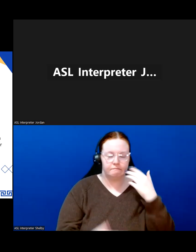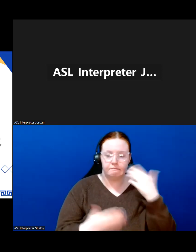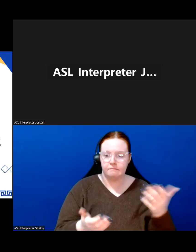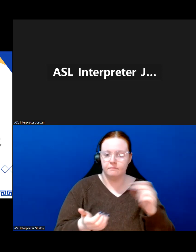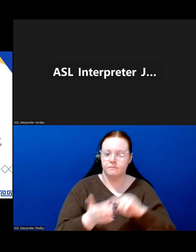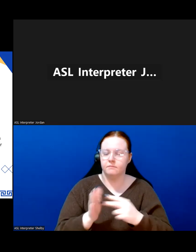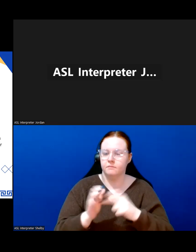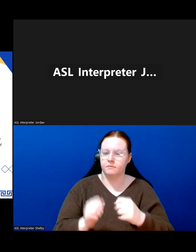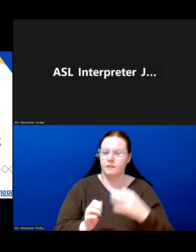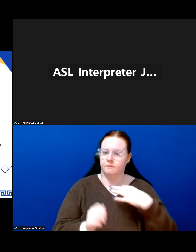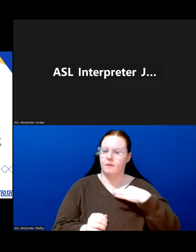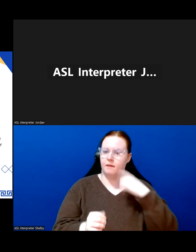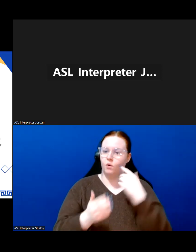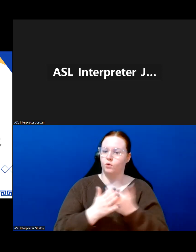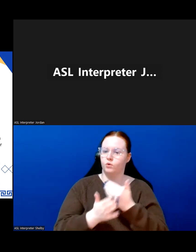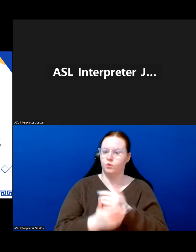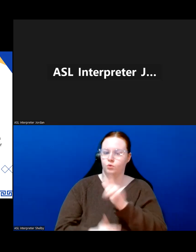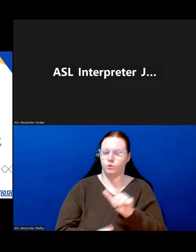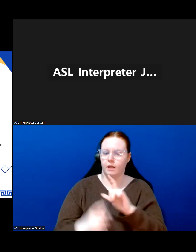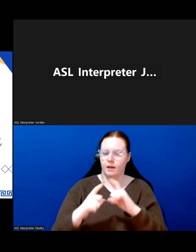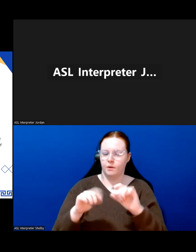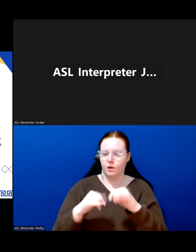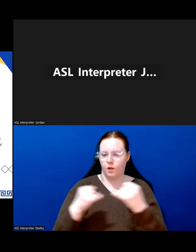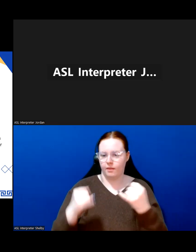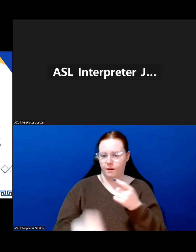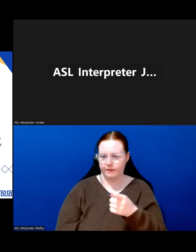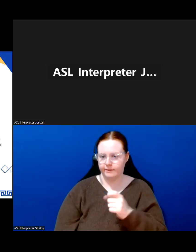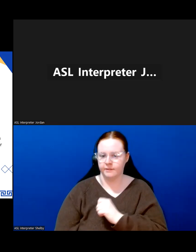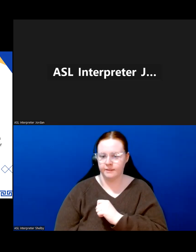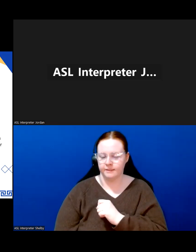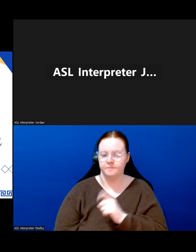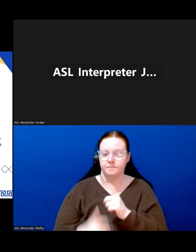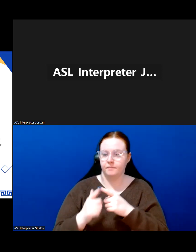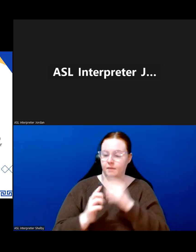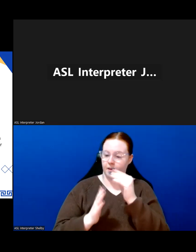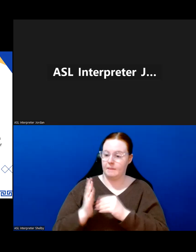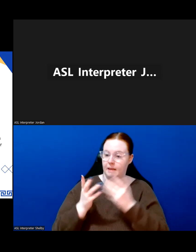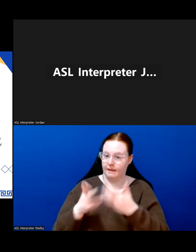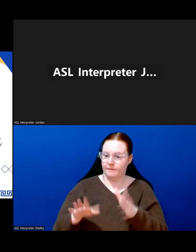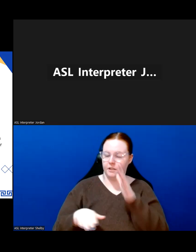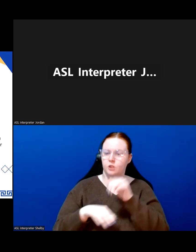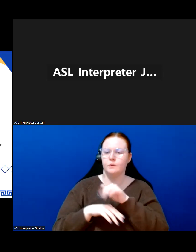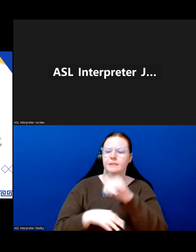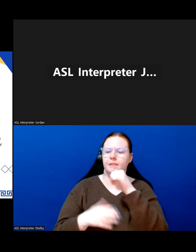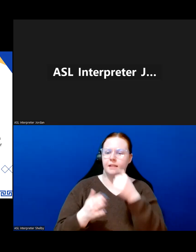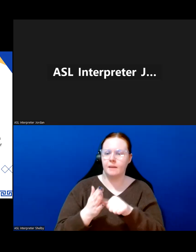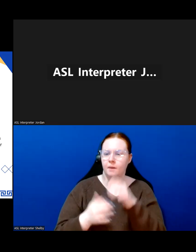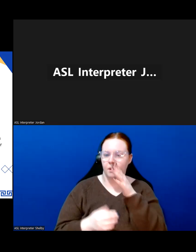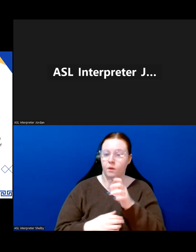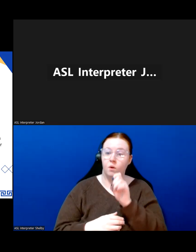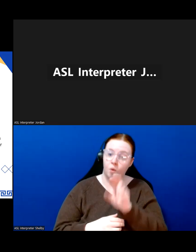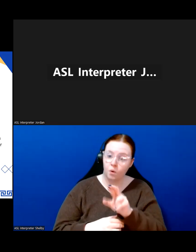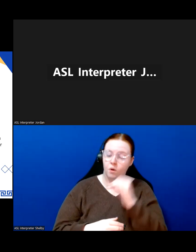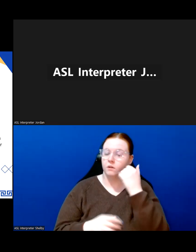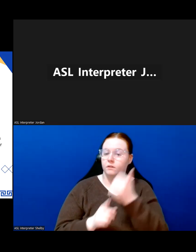a new library card online, and it can be mailed to you by the address that you put in it. Or if like you don't